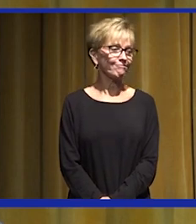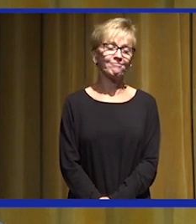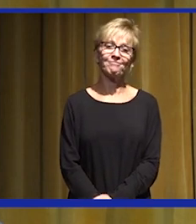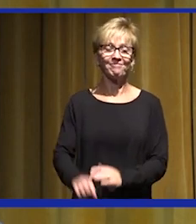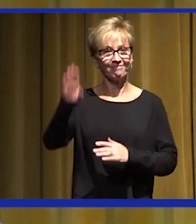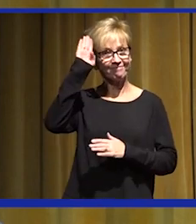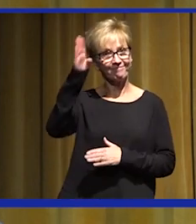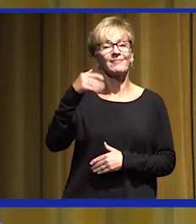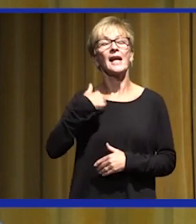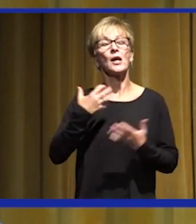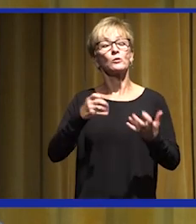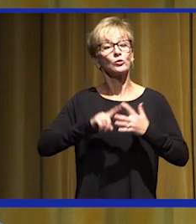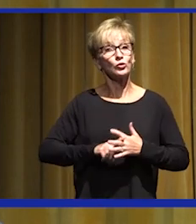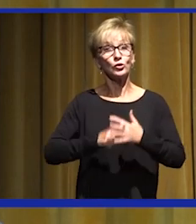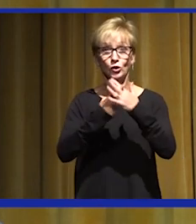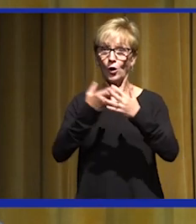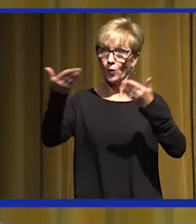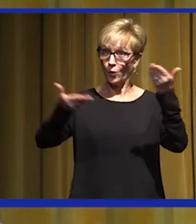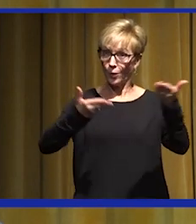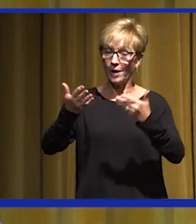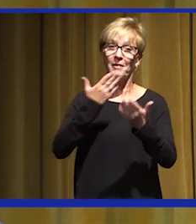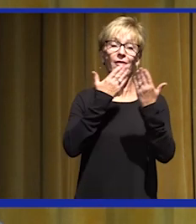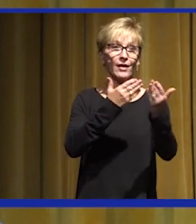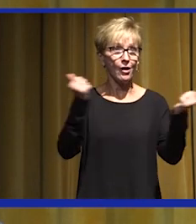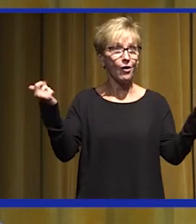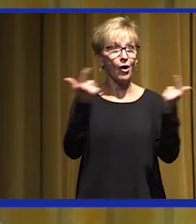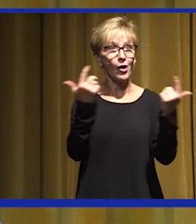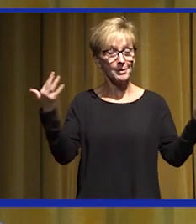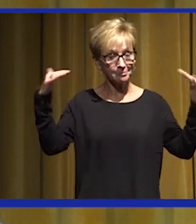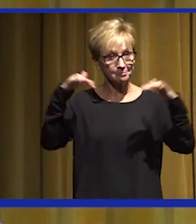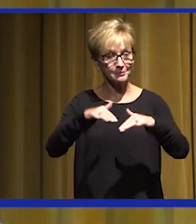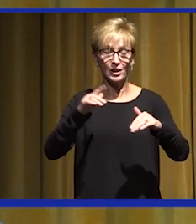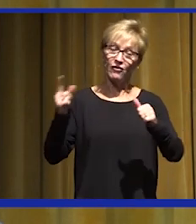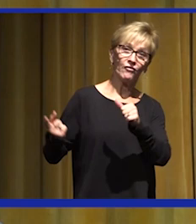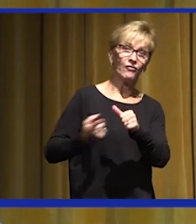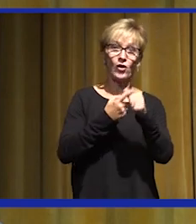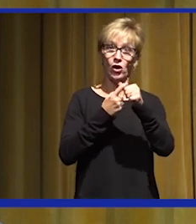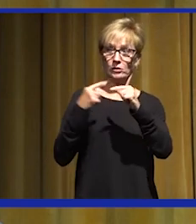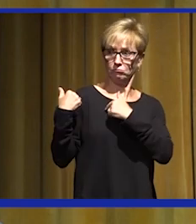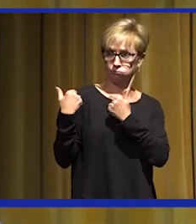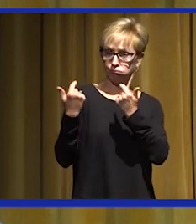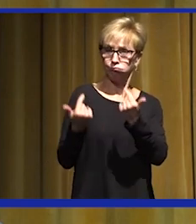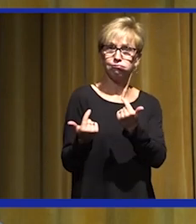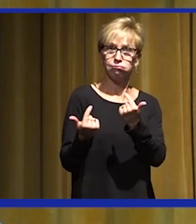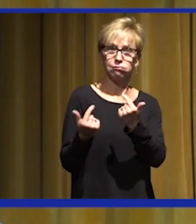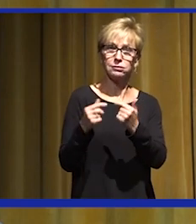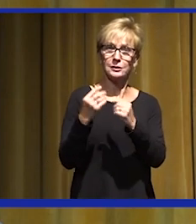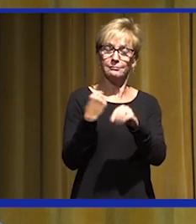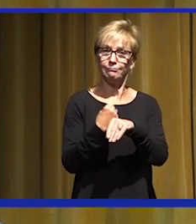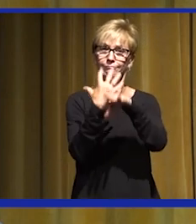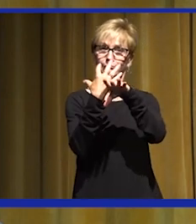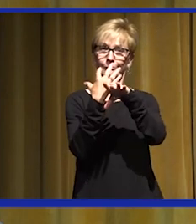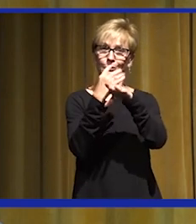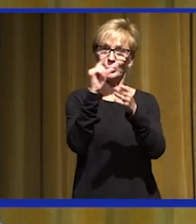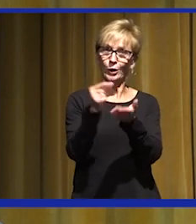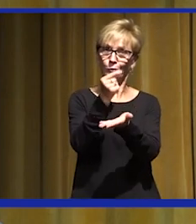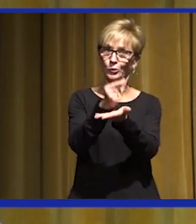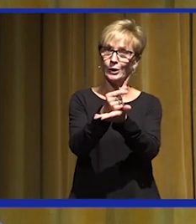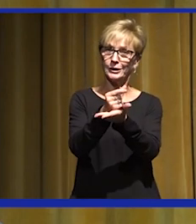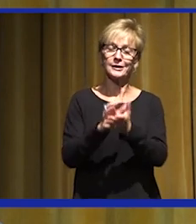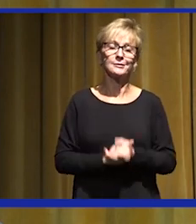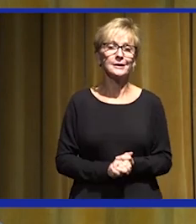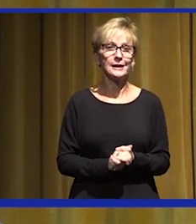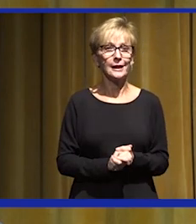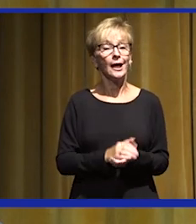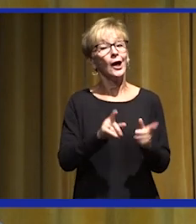I'd like to start by welcoming and thanking everyone who tuned in to the first ever virtual Henry Clay graduation. On